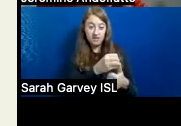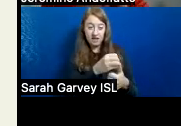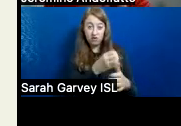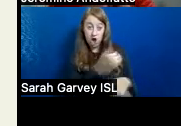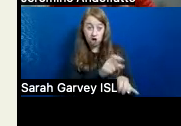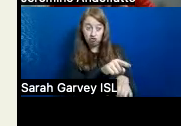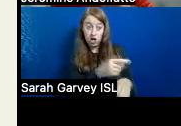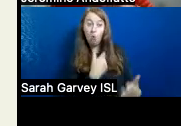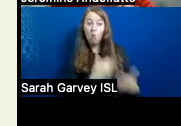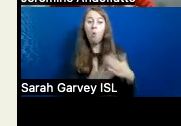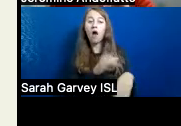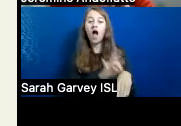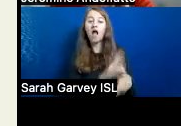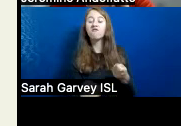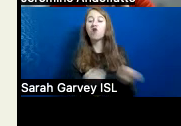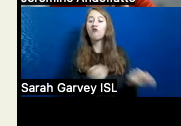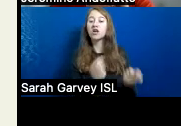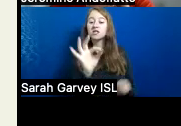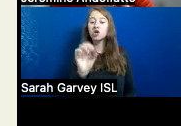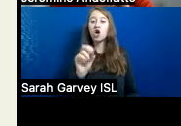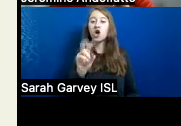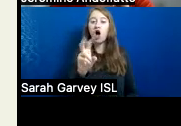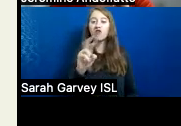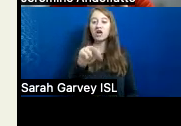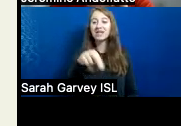per their law. So in